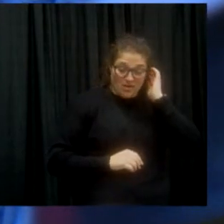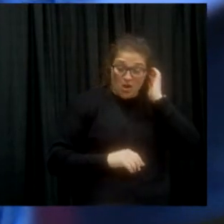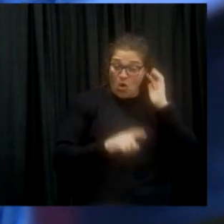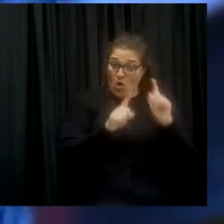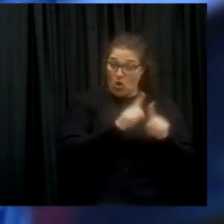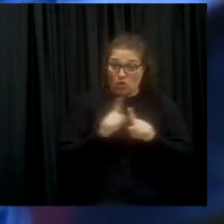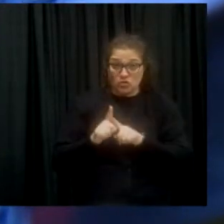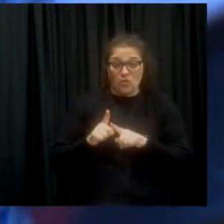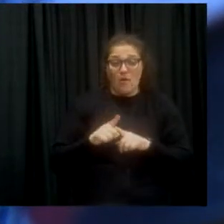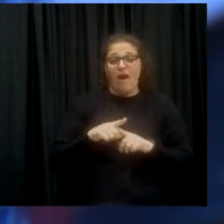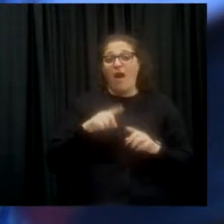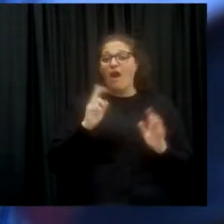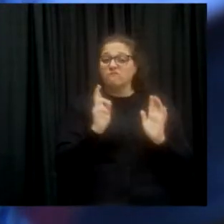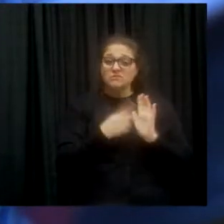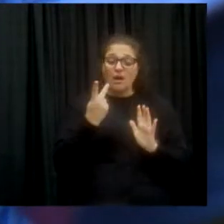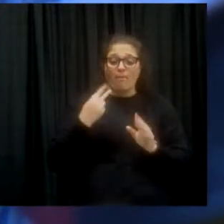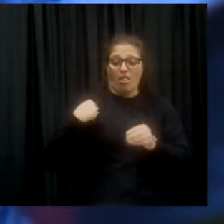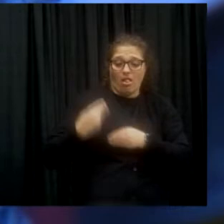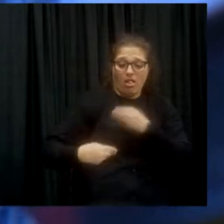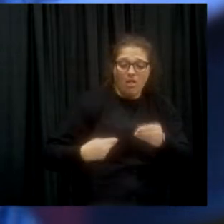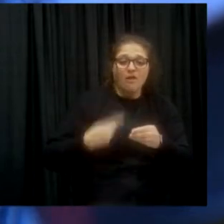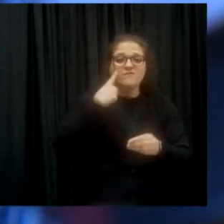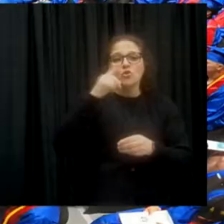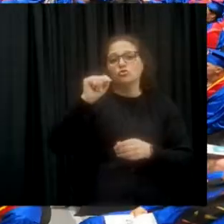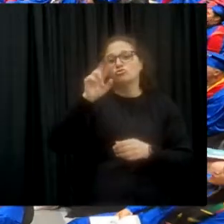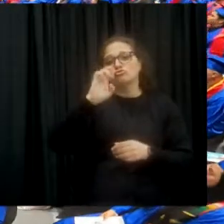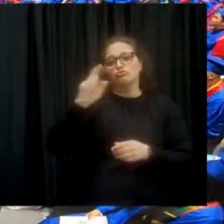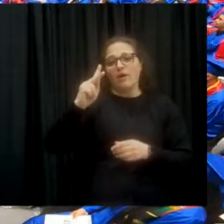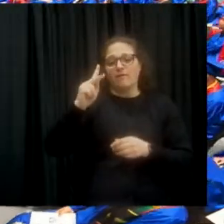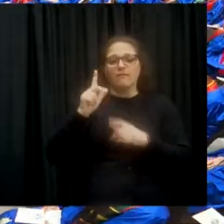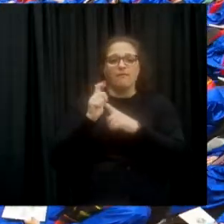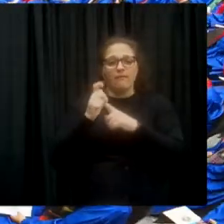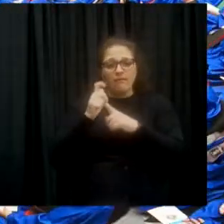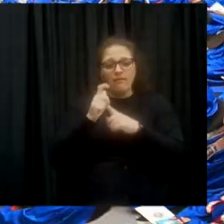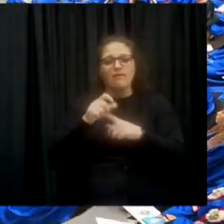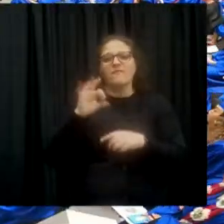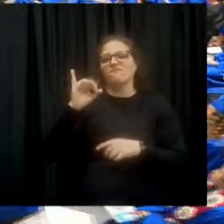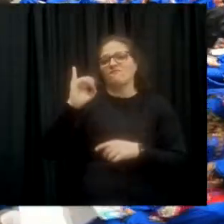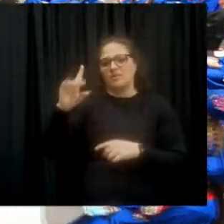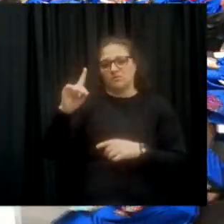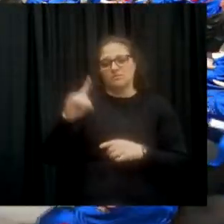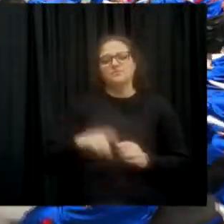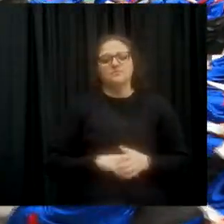We also have back-to-back legacies in our track and field.